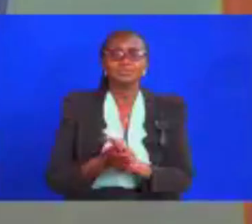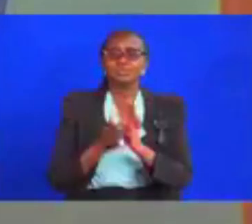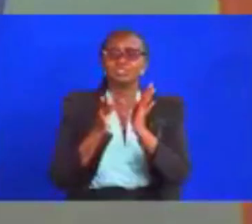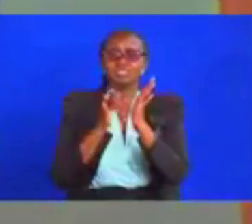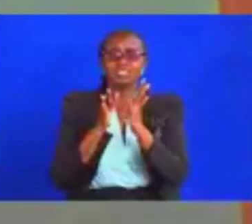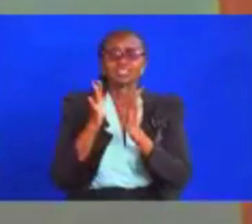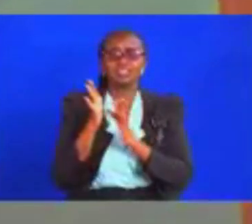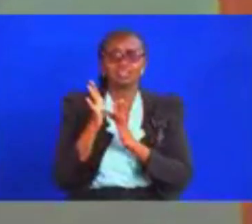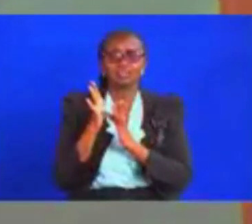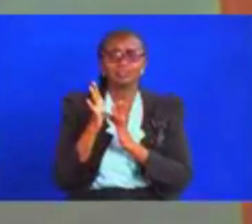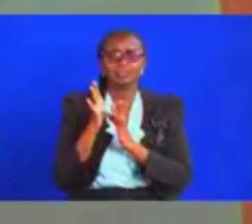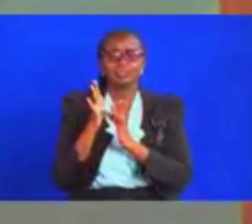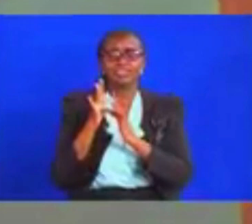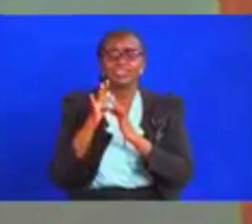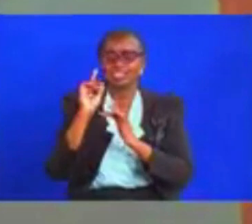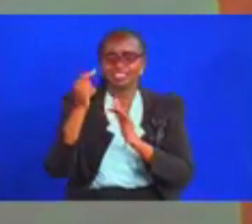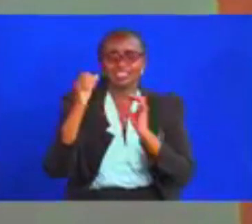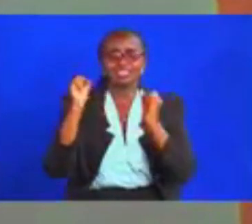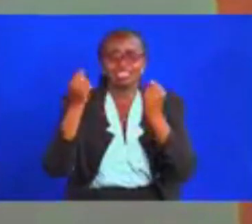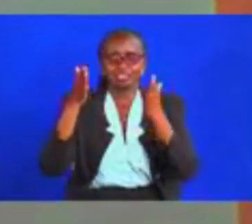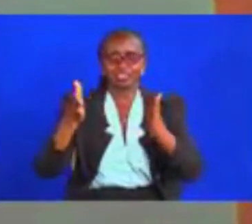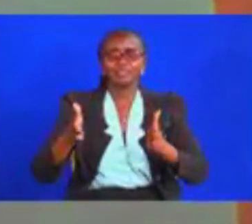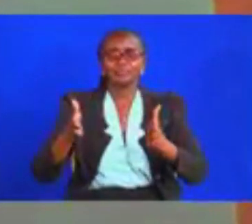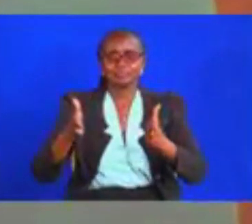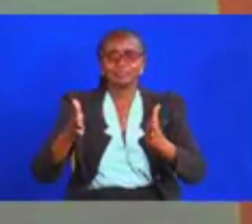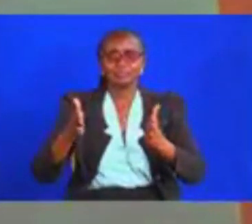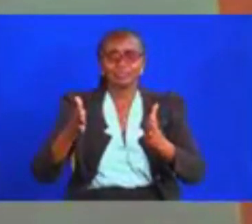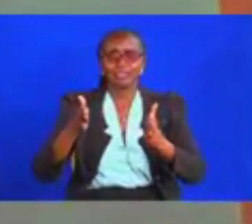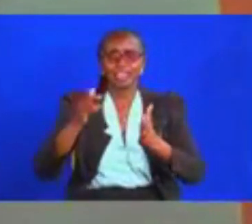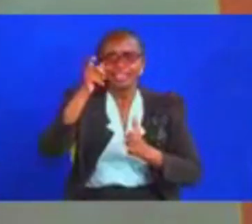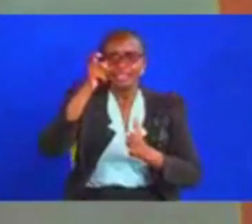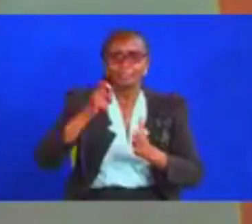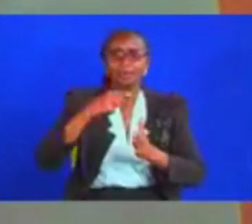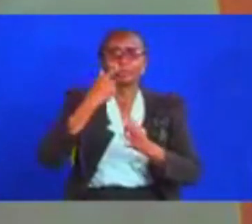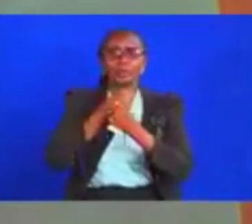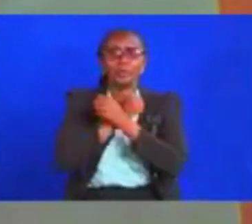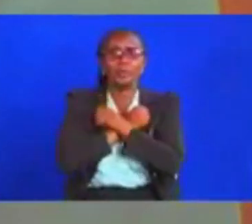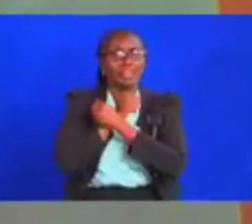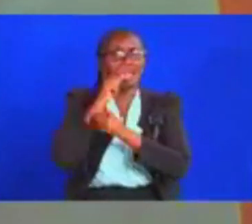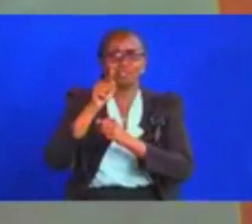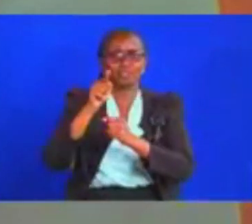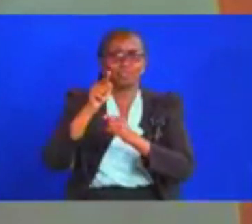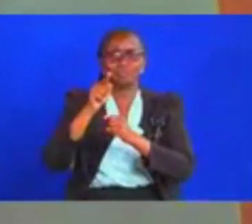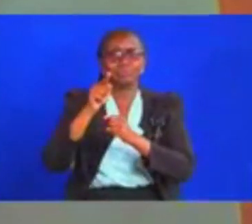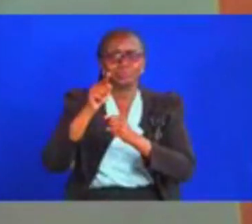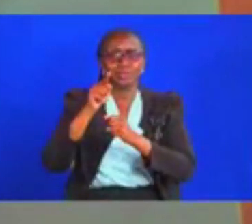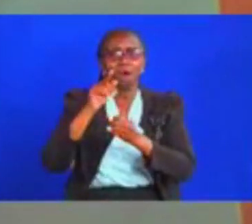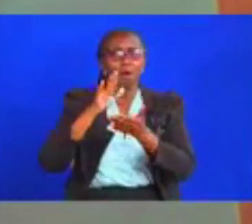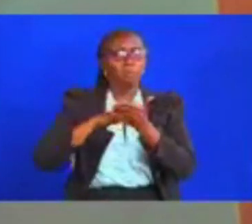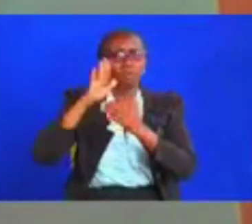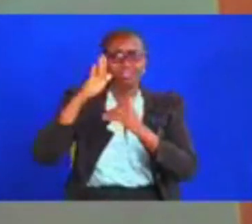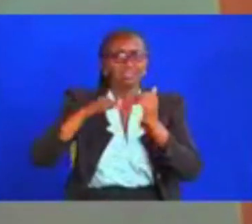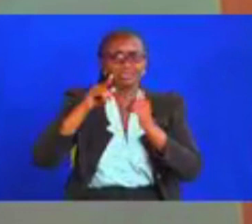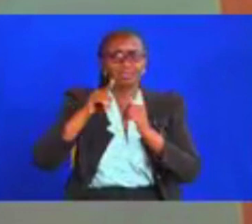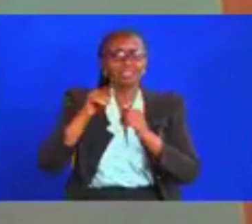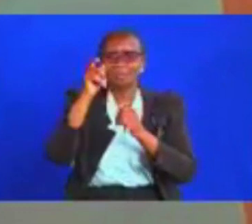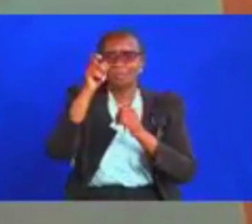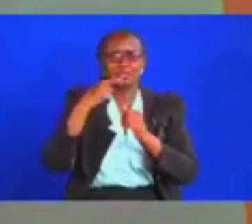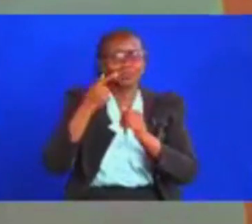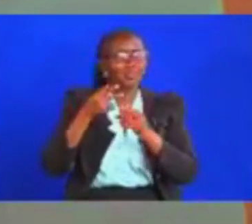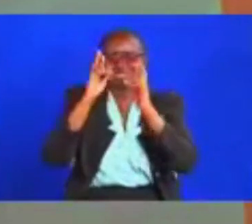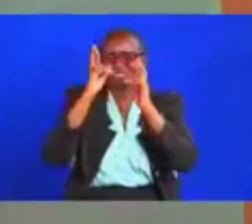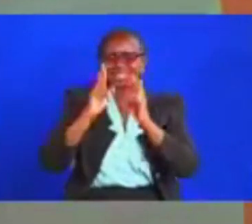Jesus, the Savior, the one who loves you in spite of yourself, the one who is ready to